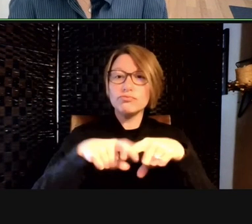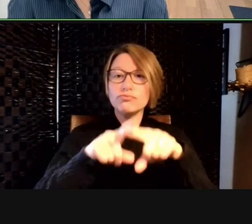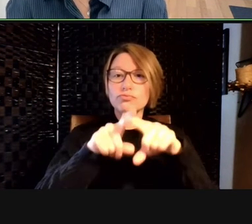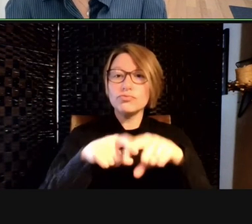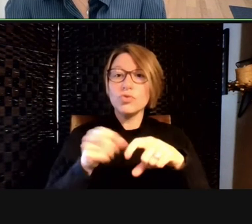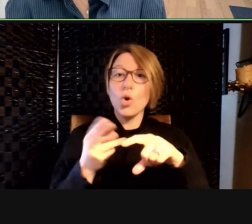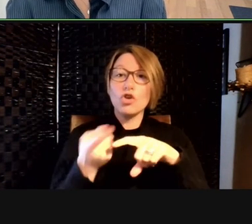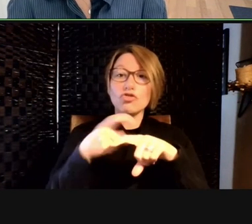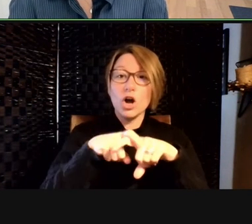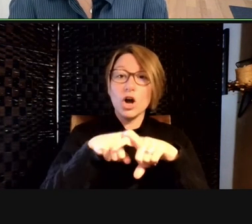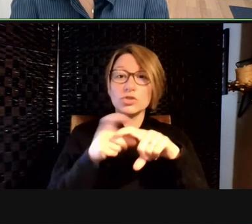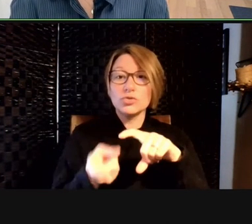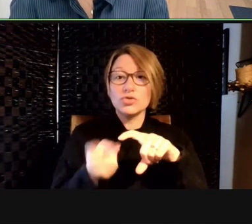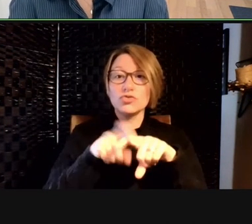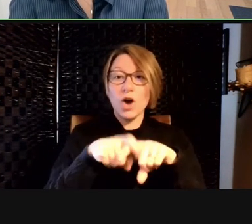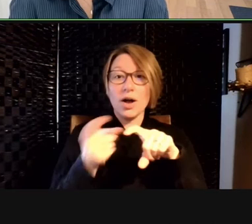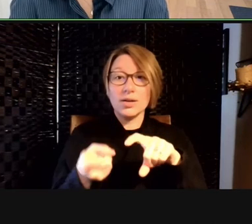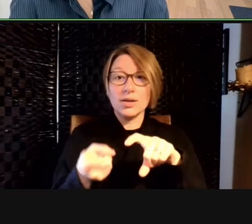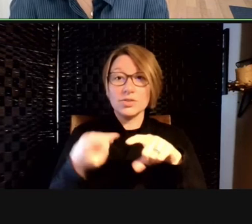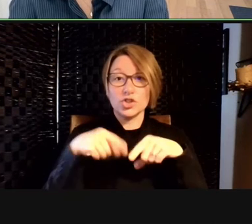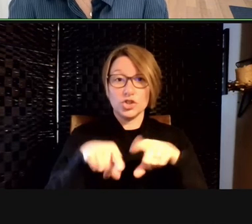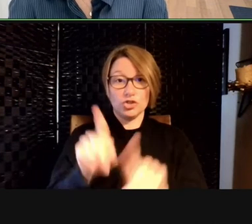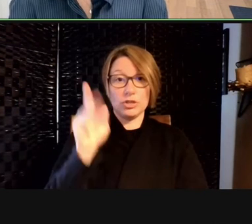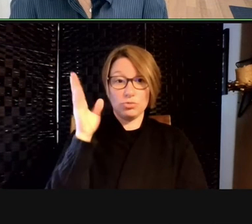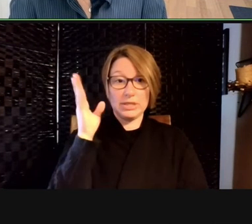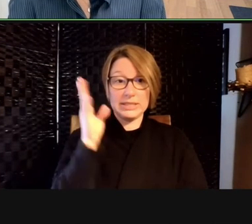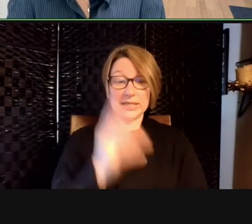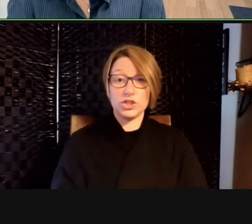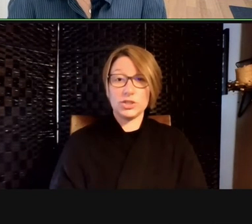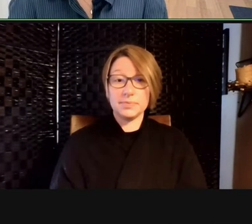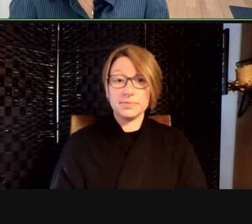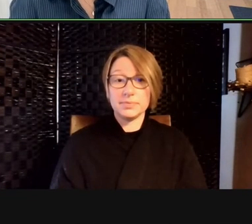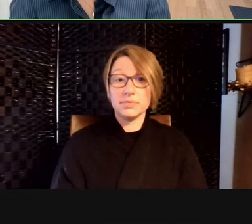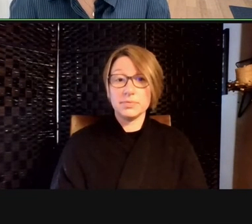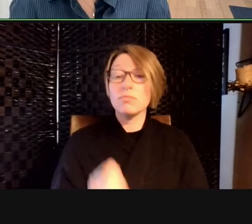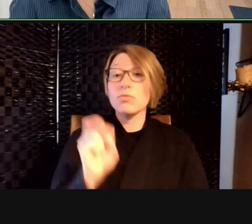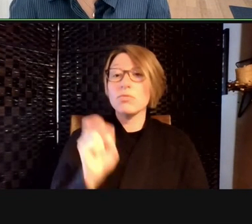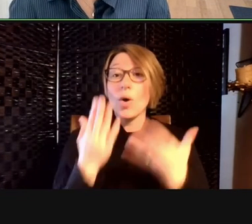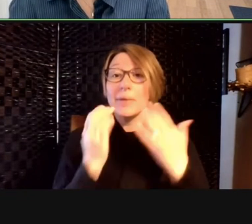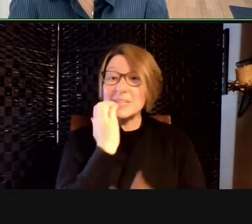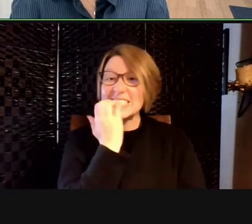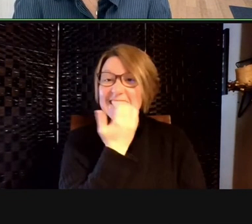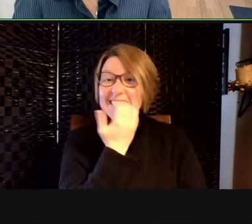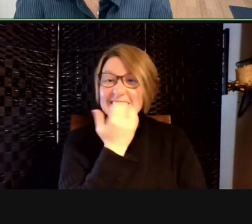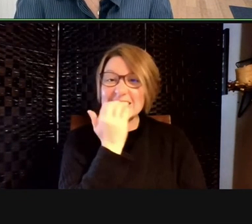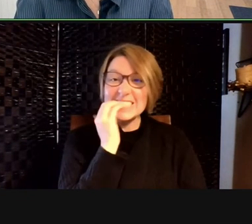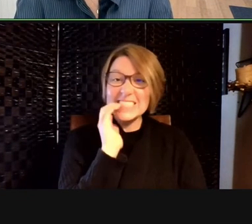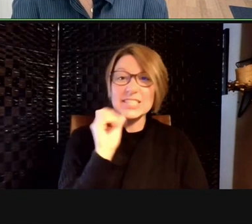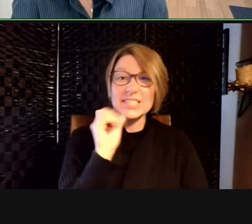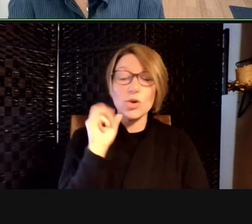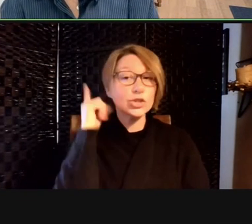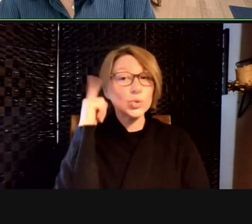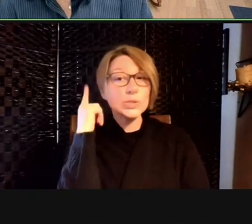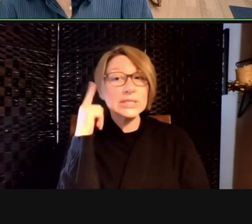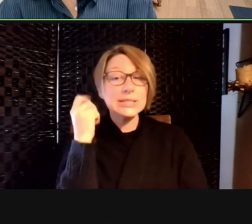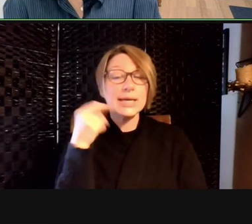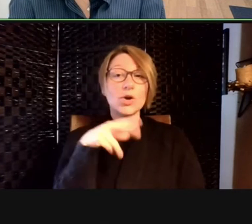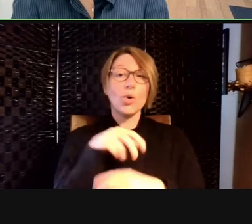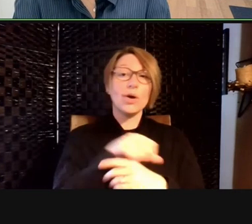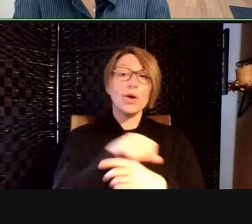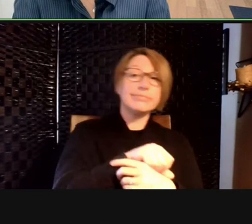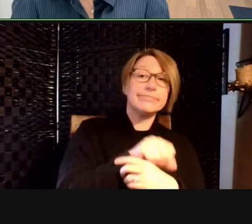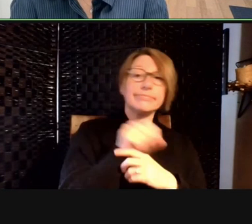and crossing your legs during this presentation? Or maybe you've been biting your nails or twisting your hair or rocking back